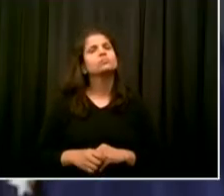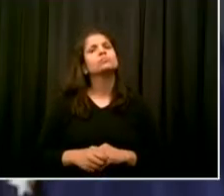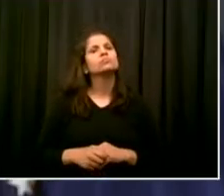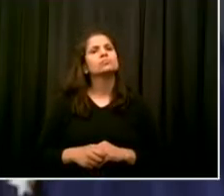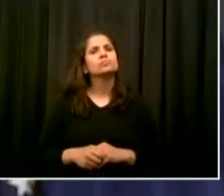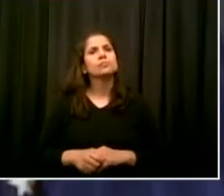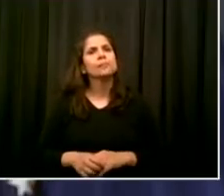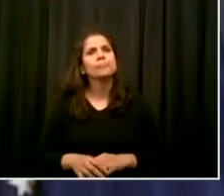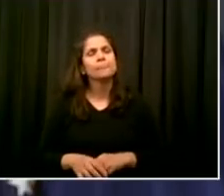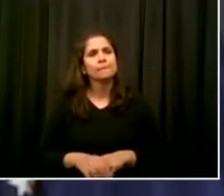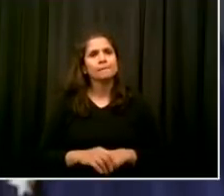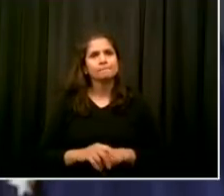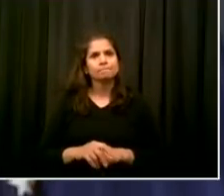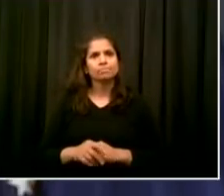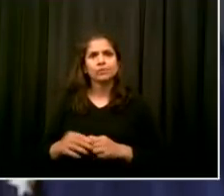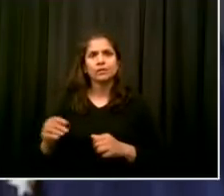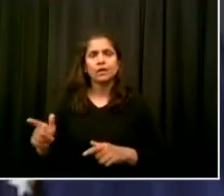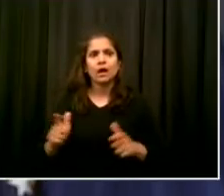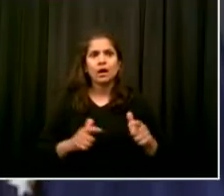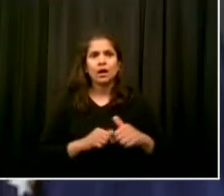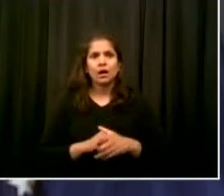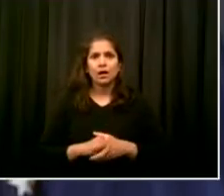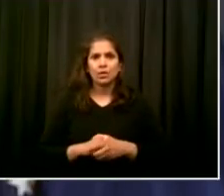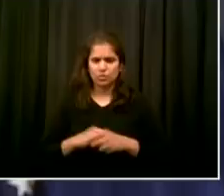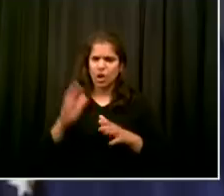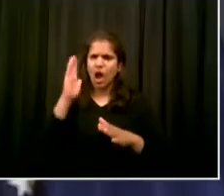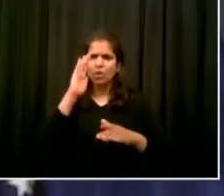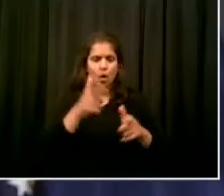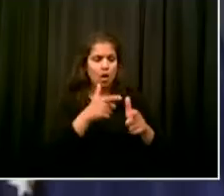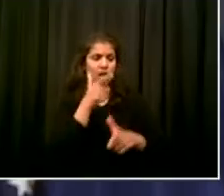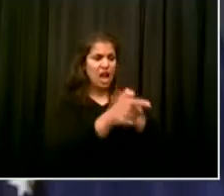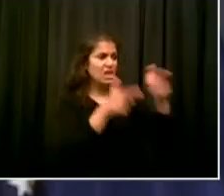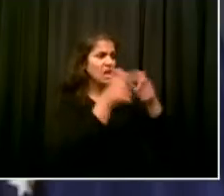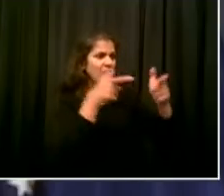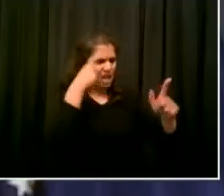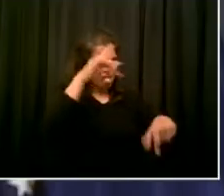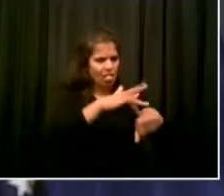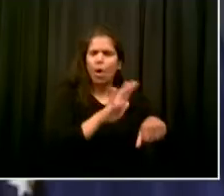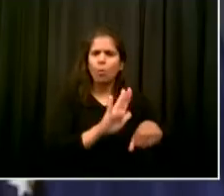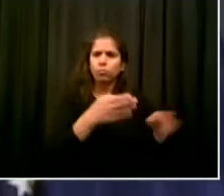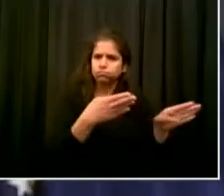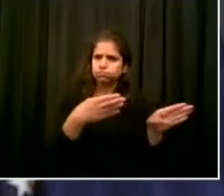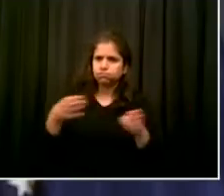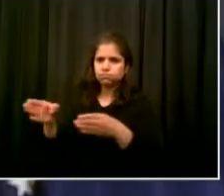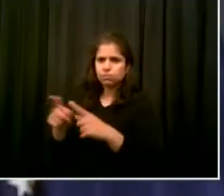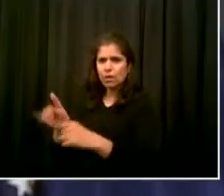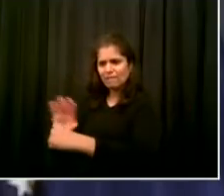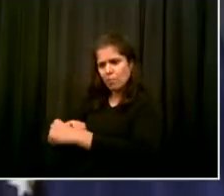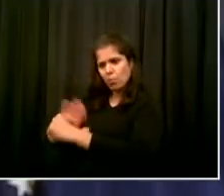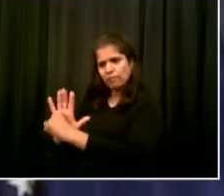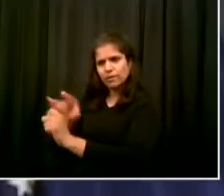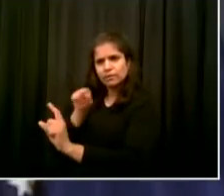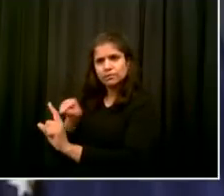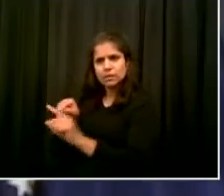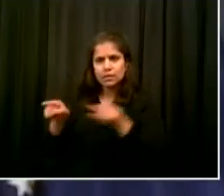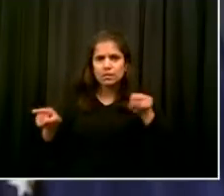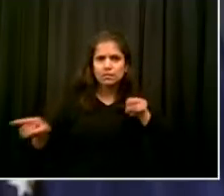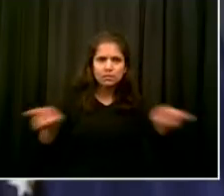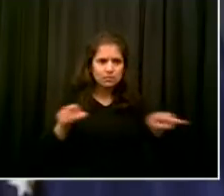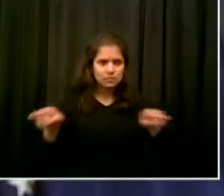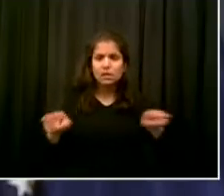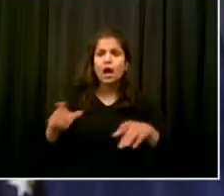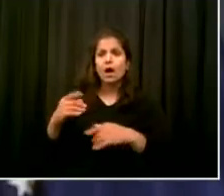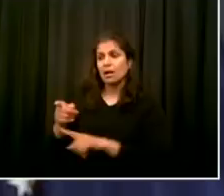they seamlessly transitioned over to those ambassadors, those group of young folks who were standing on the corner or just doing what they normally